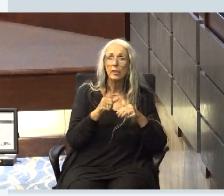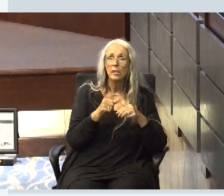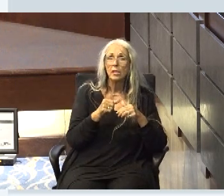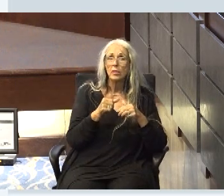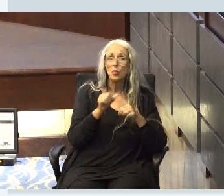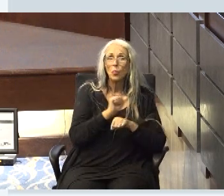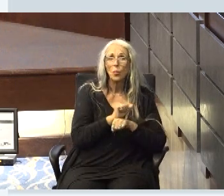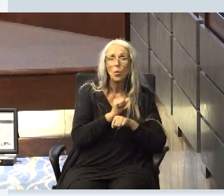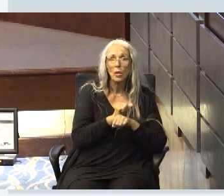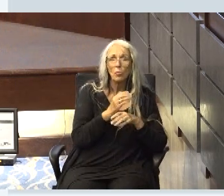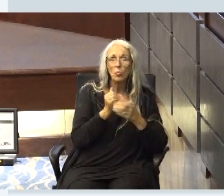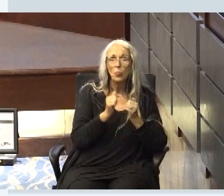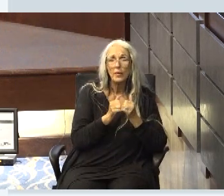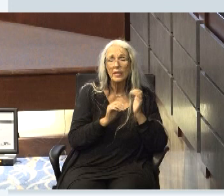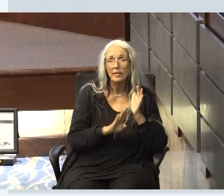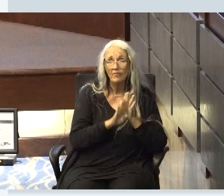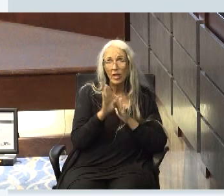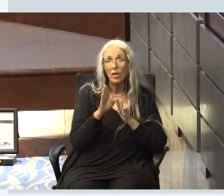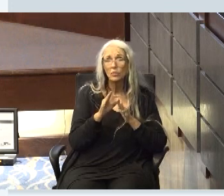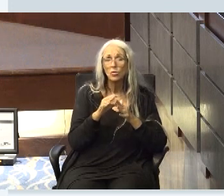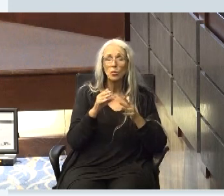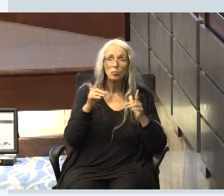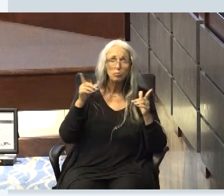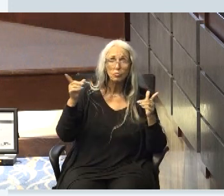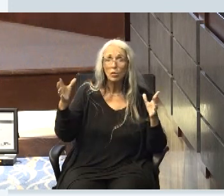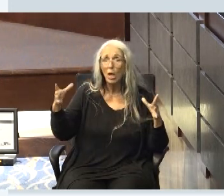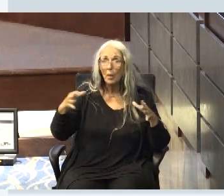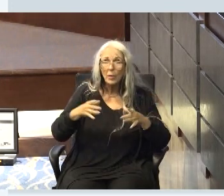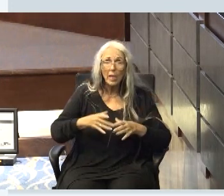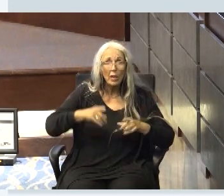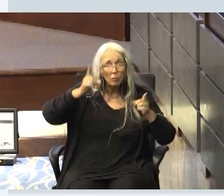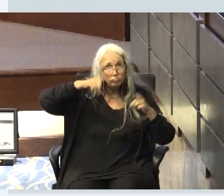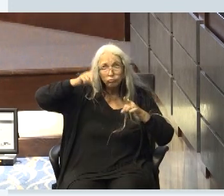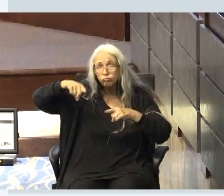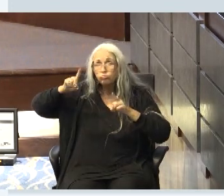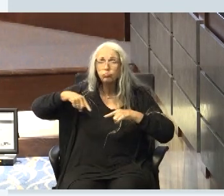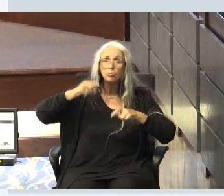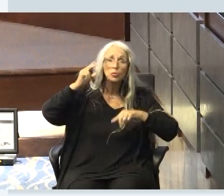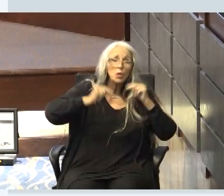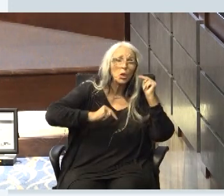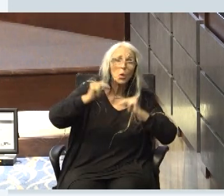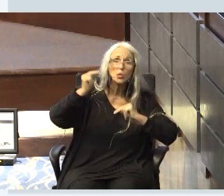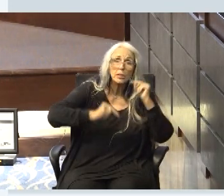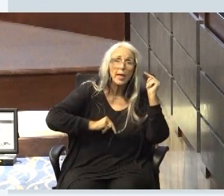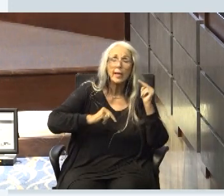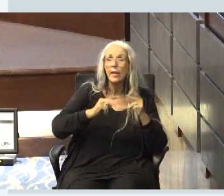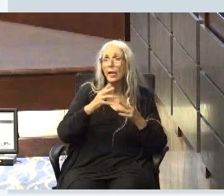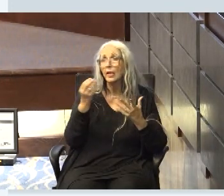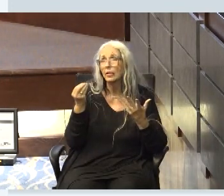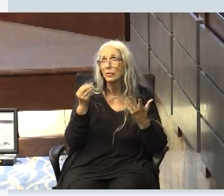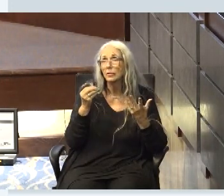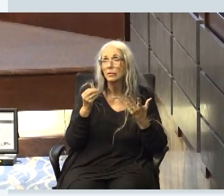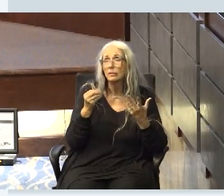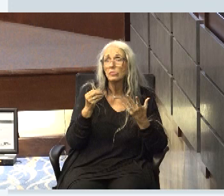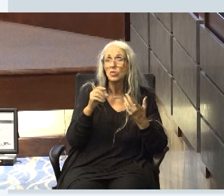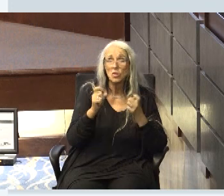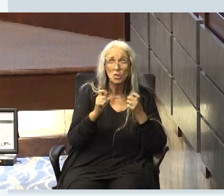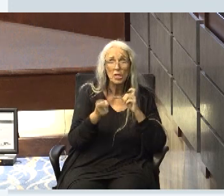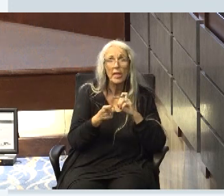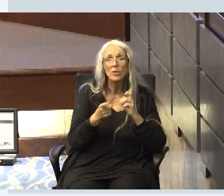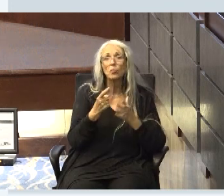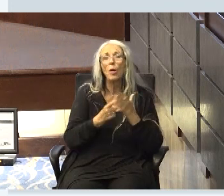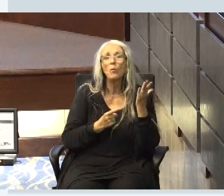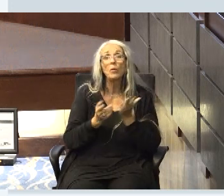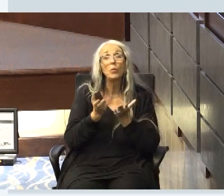with a developer to collaborate and negotiate, gather the additional information as it rolls in to give real shape to what we're